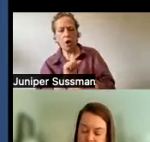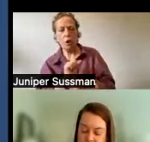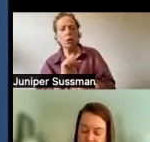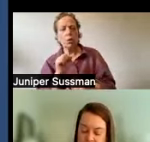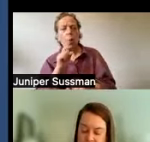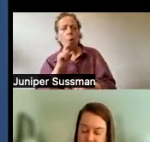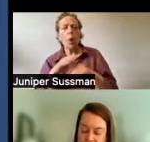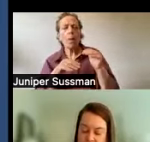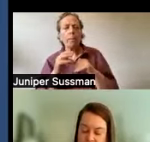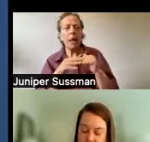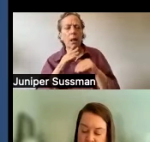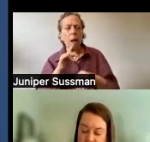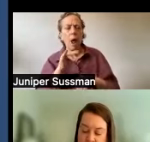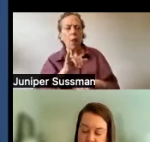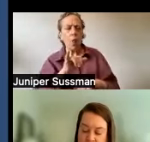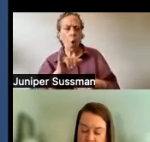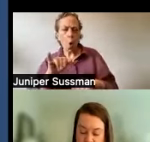a